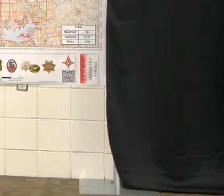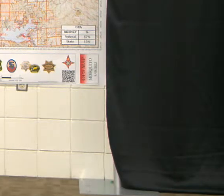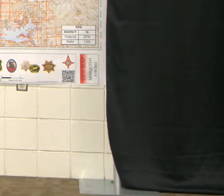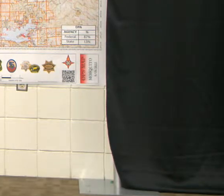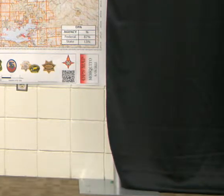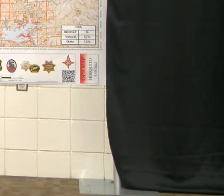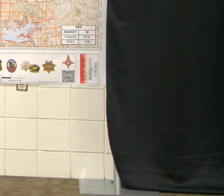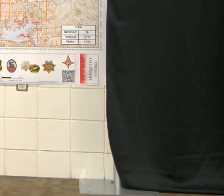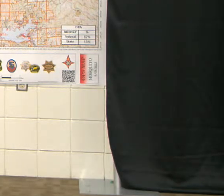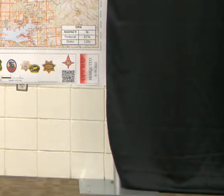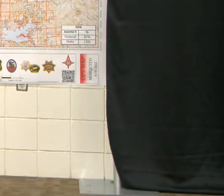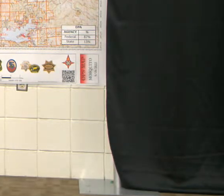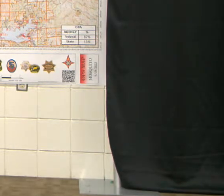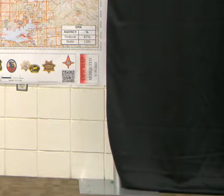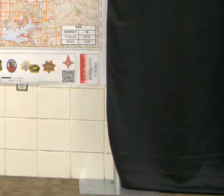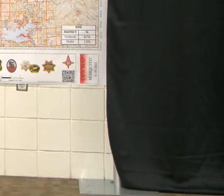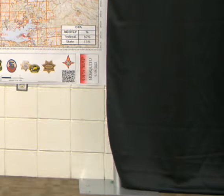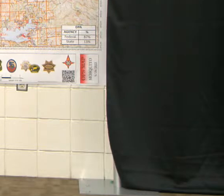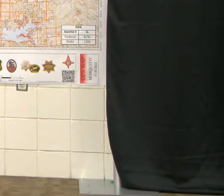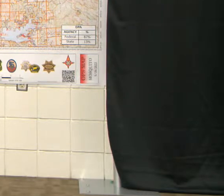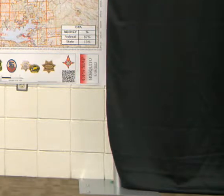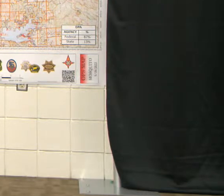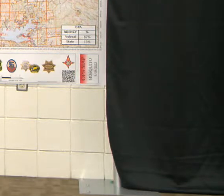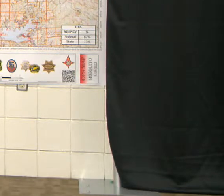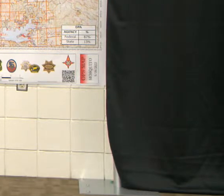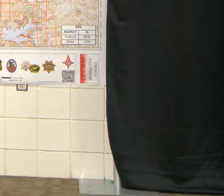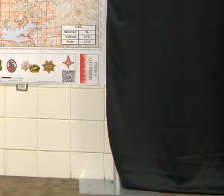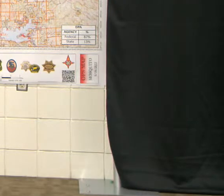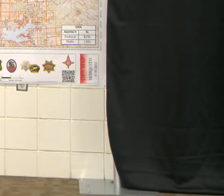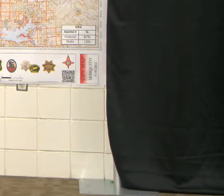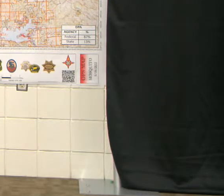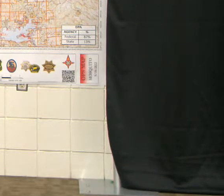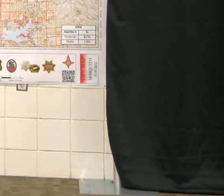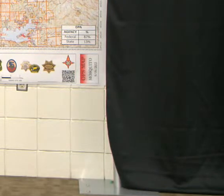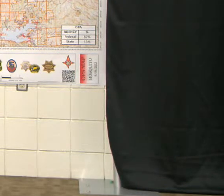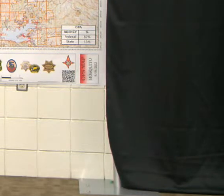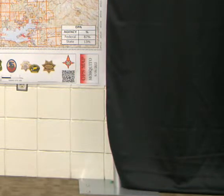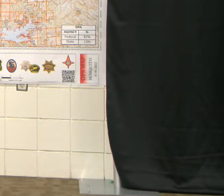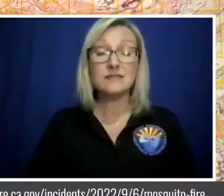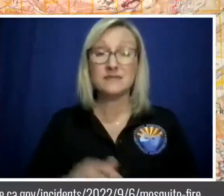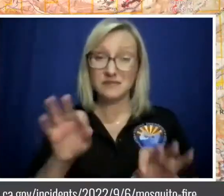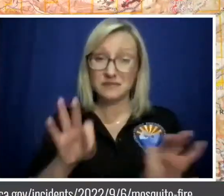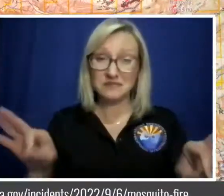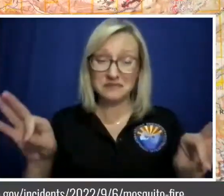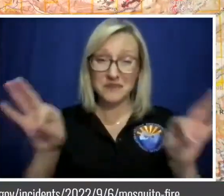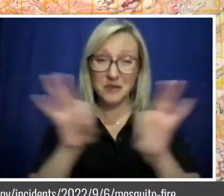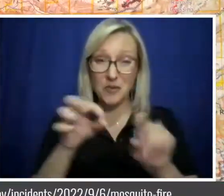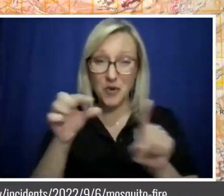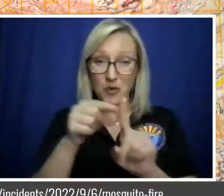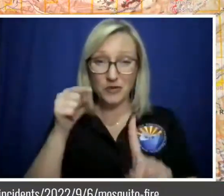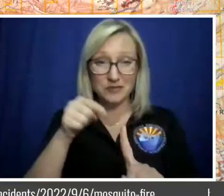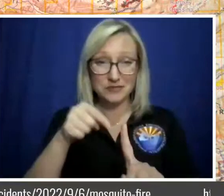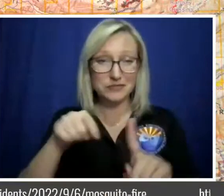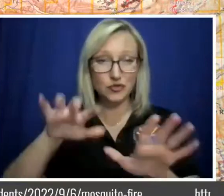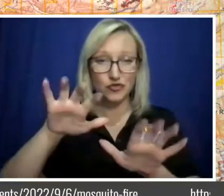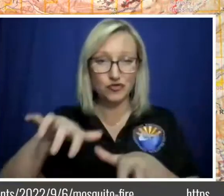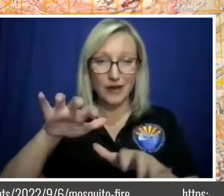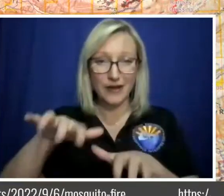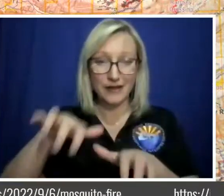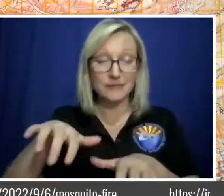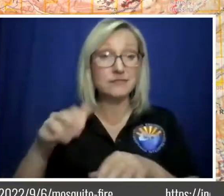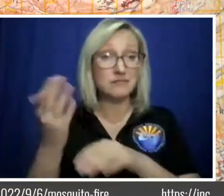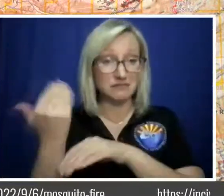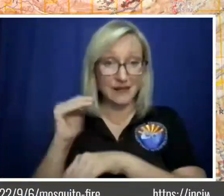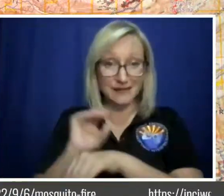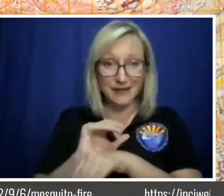Good evening. The key word for today was rain. Over the night last night, we got up to an inch of rain in over parts of the fire,